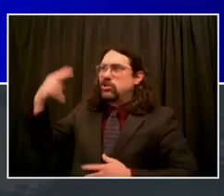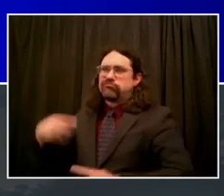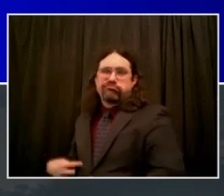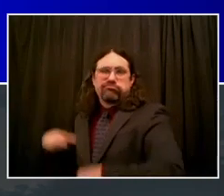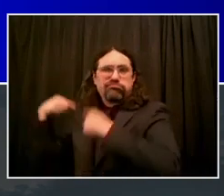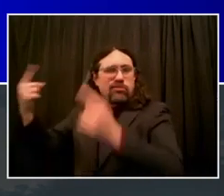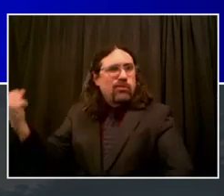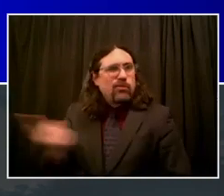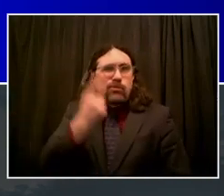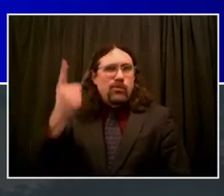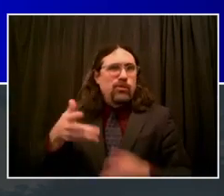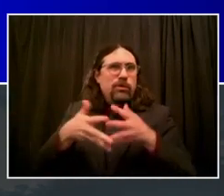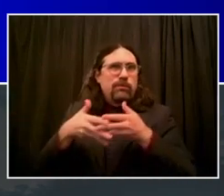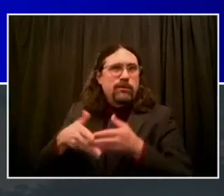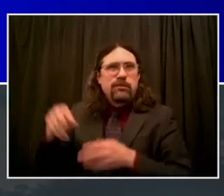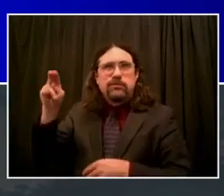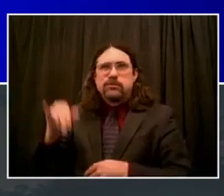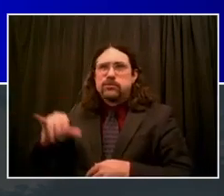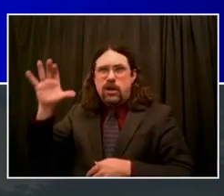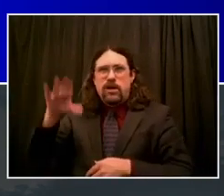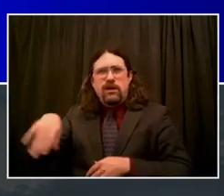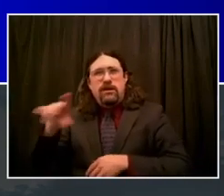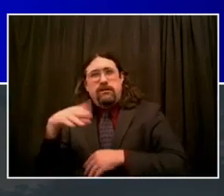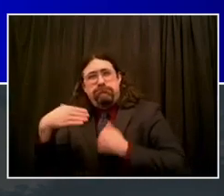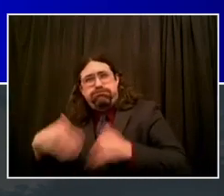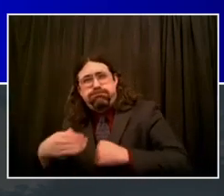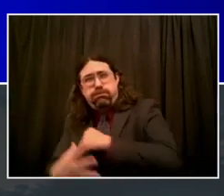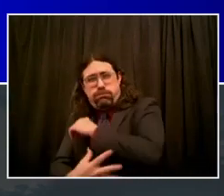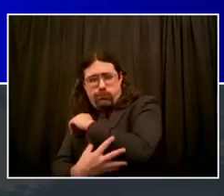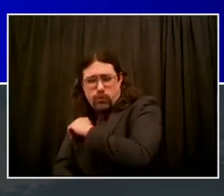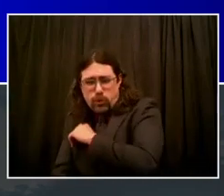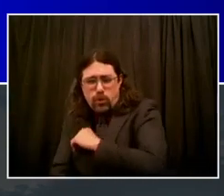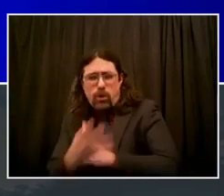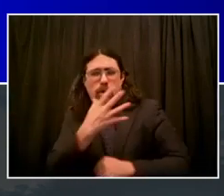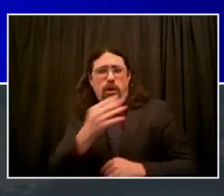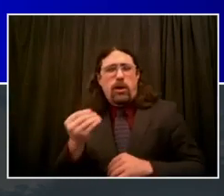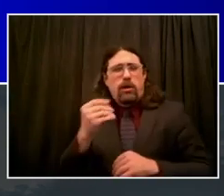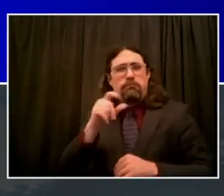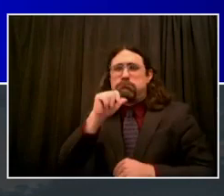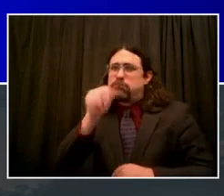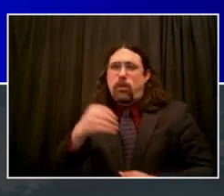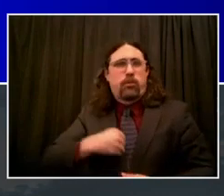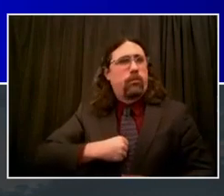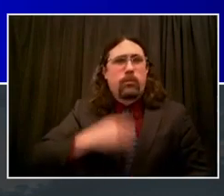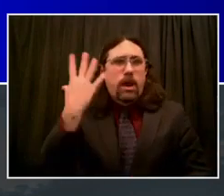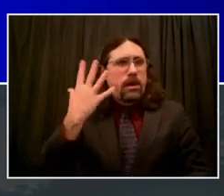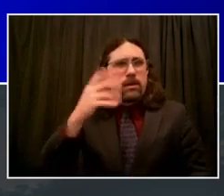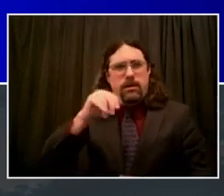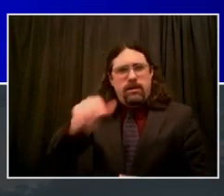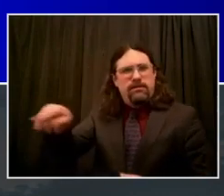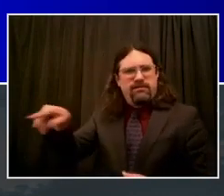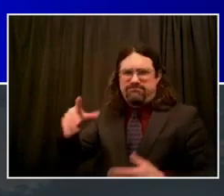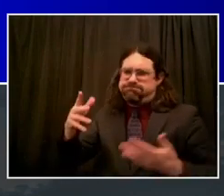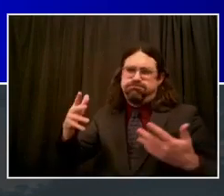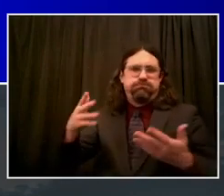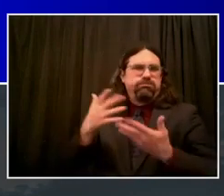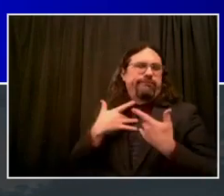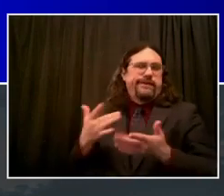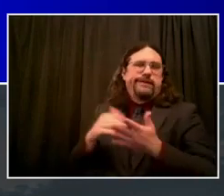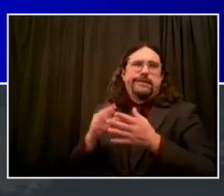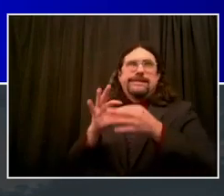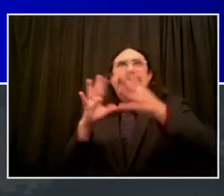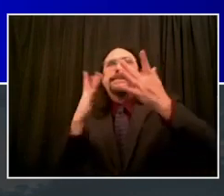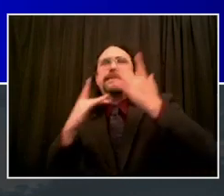color, the coronavirus has been a particular threat to you. And all of those realities come together with our seniors who live in public housing